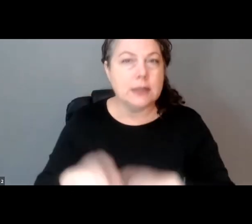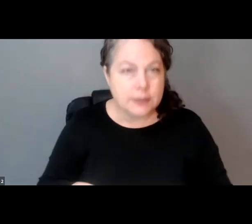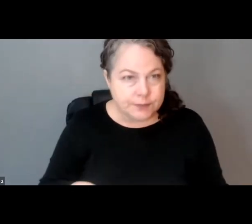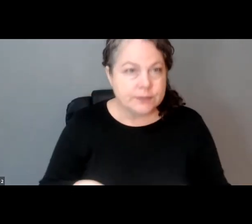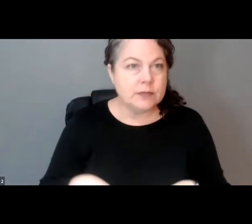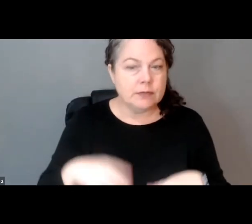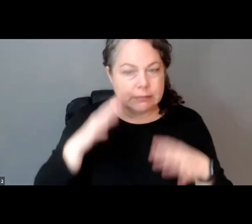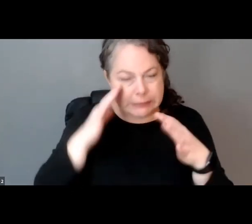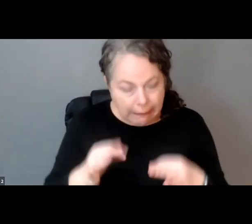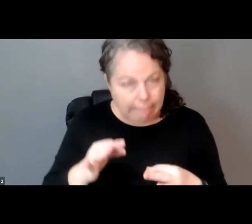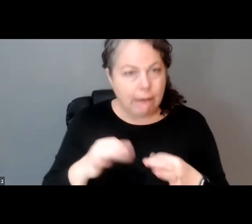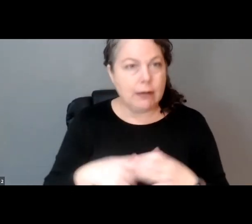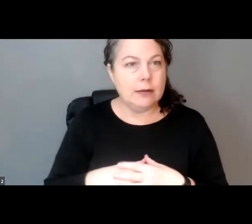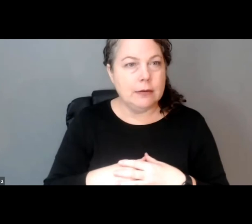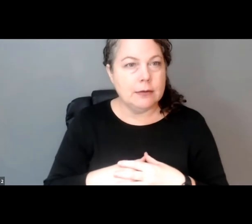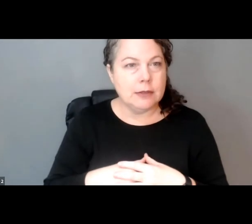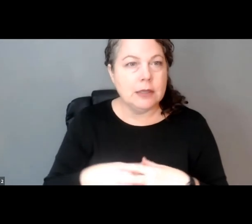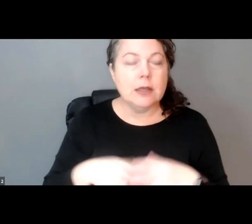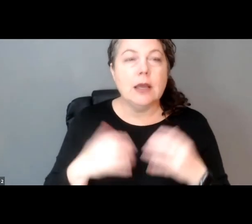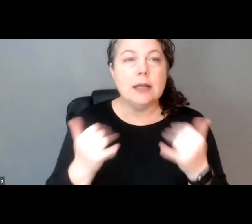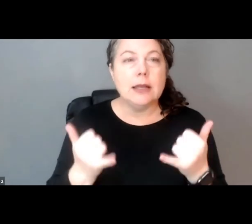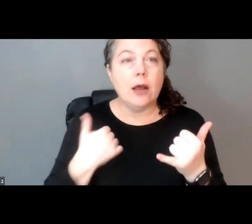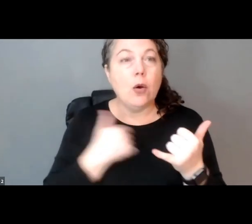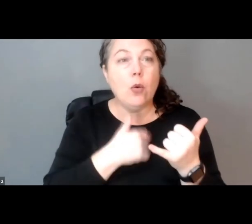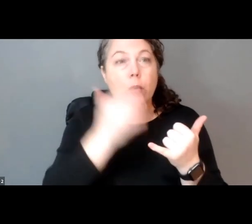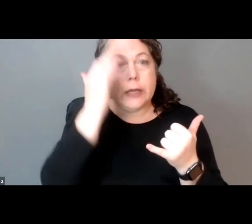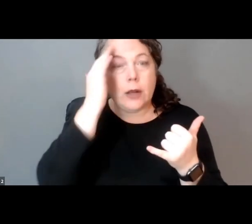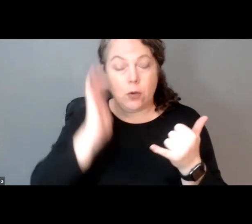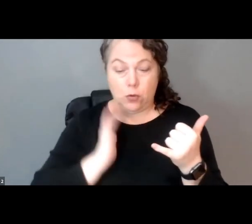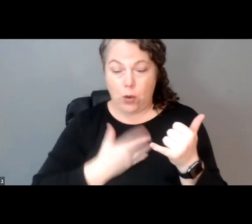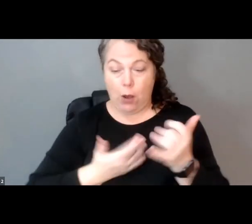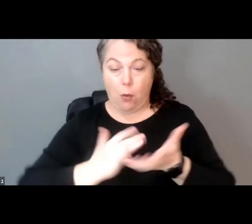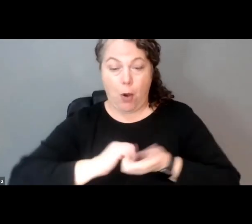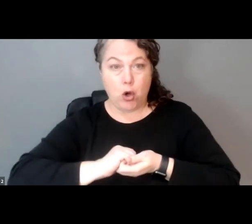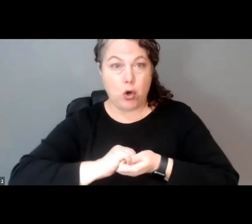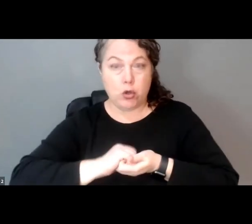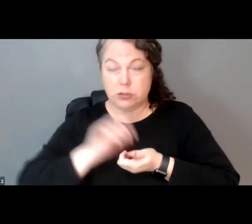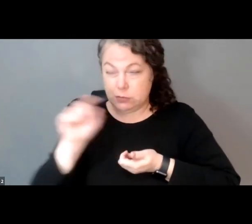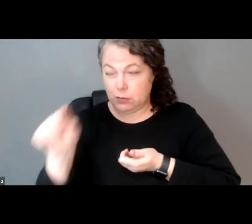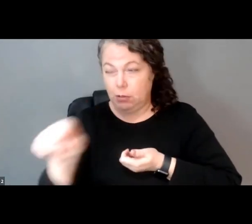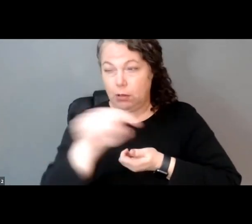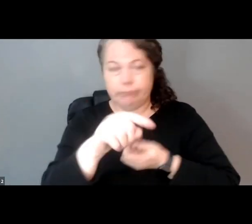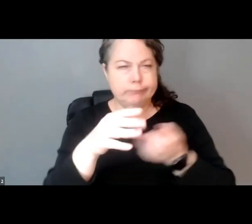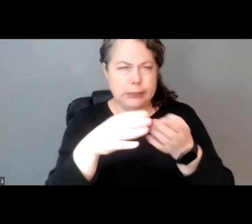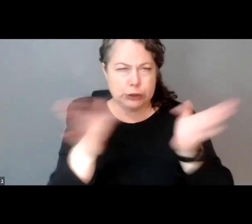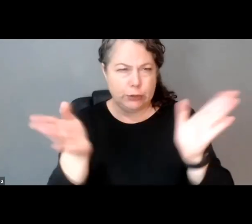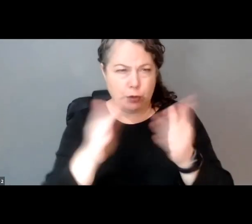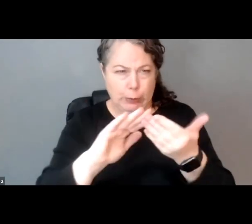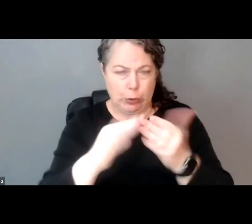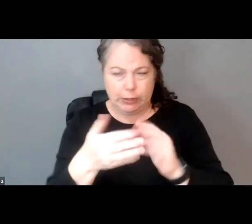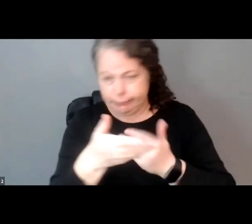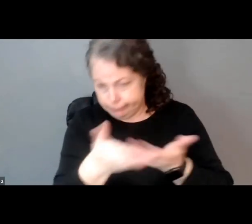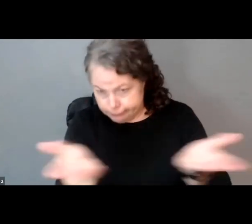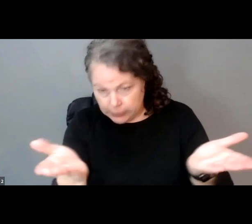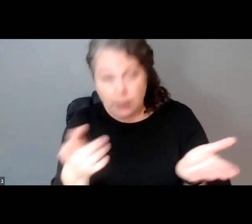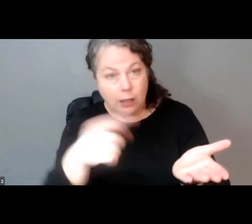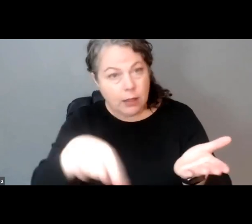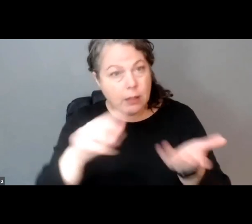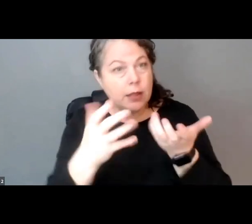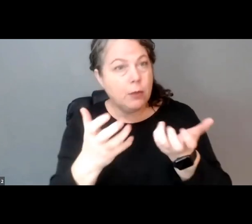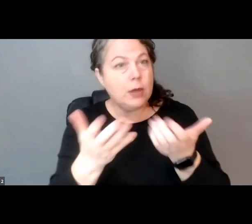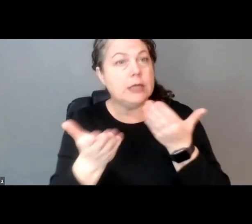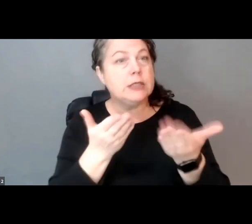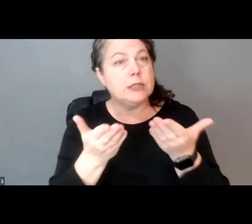And we know that our partners in the broader community, they want to be able to serve as many